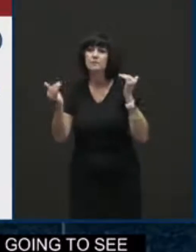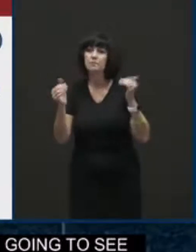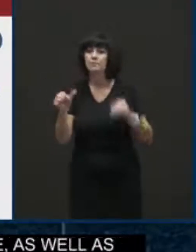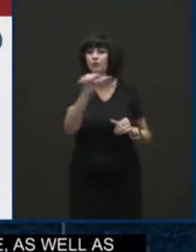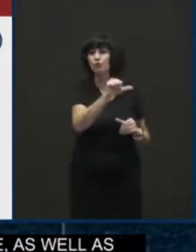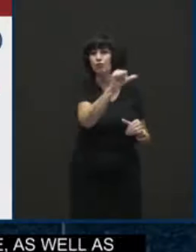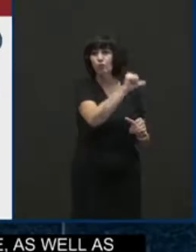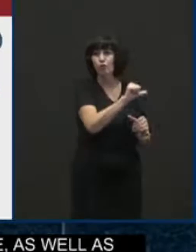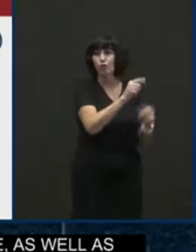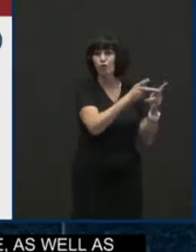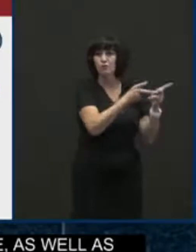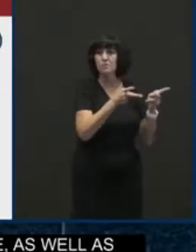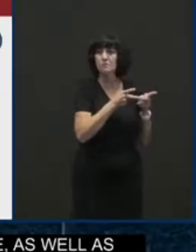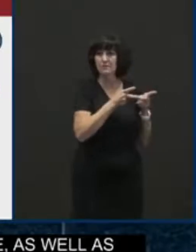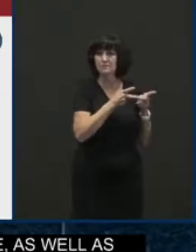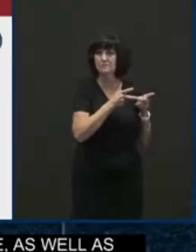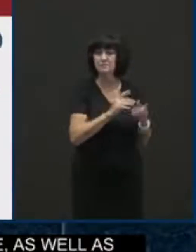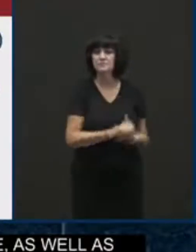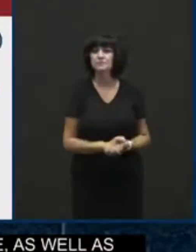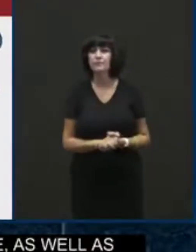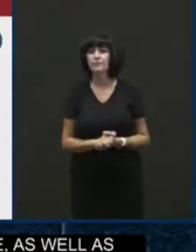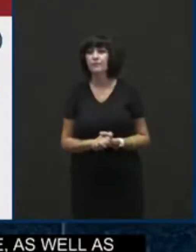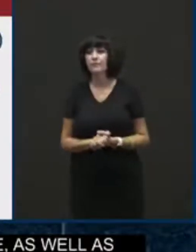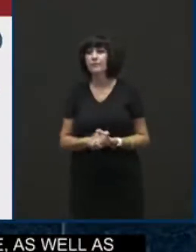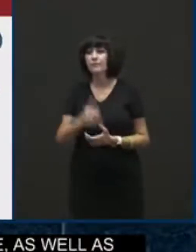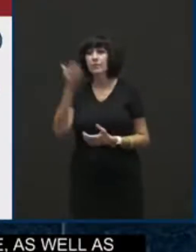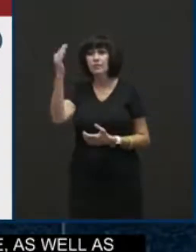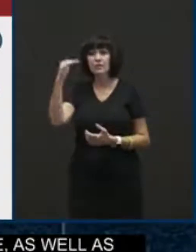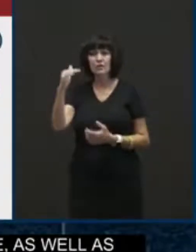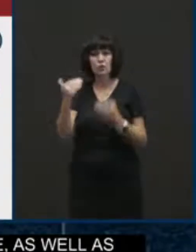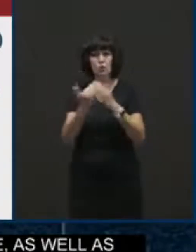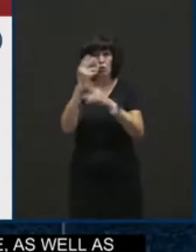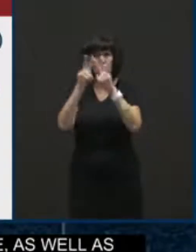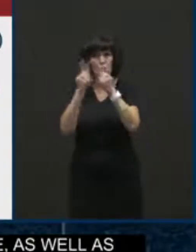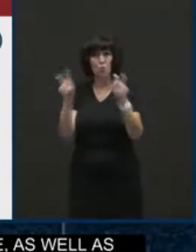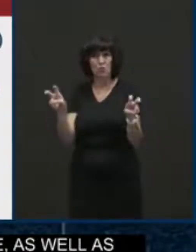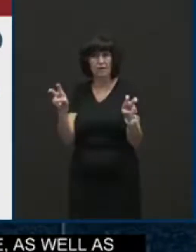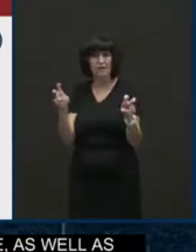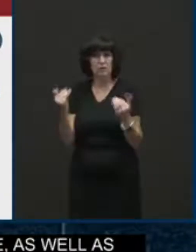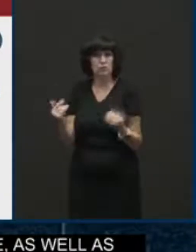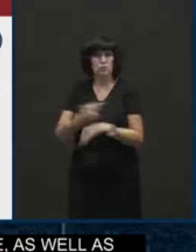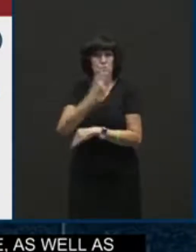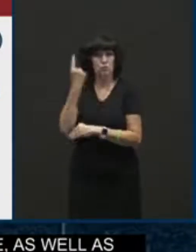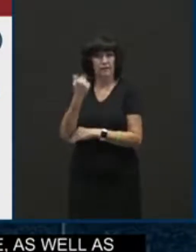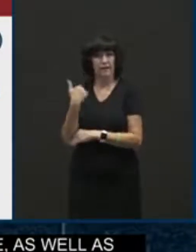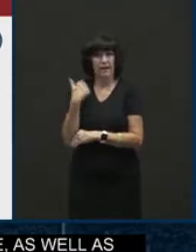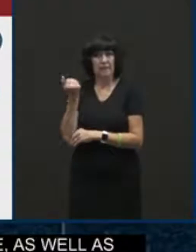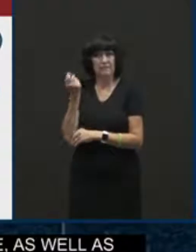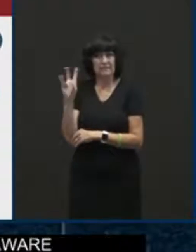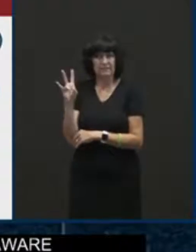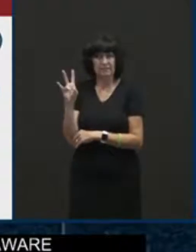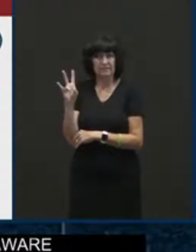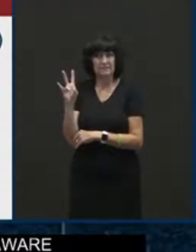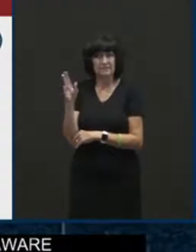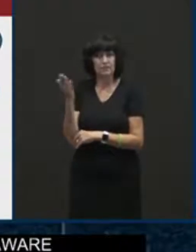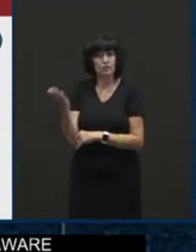Delaware overall. Newcastle for today has 17 cases.